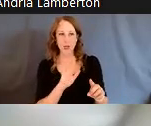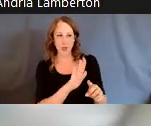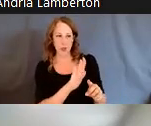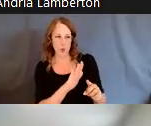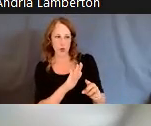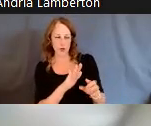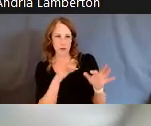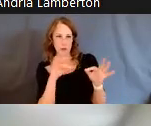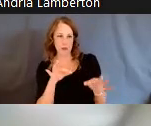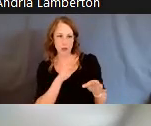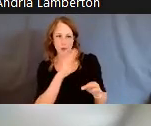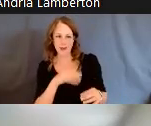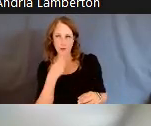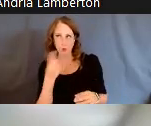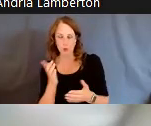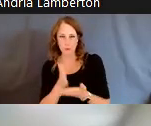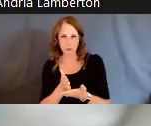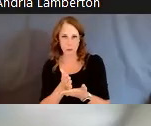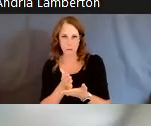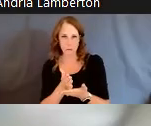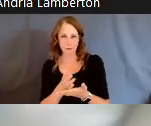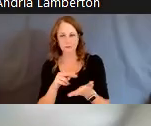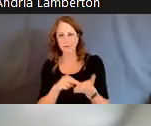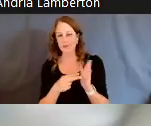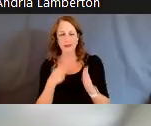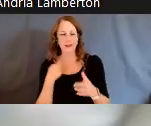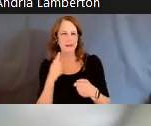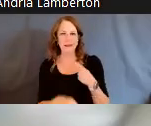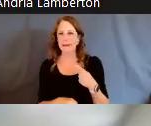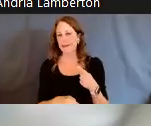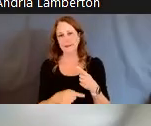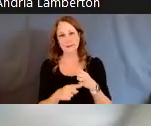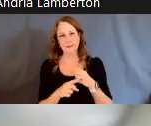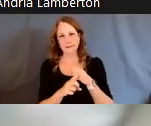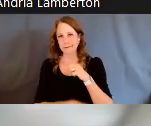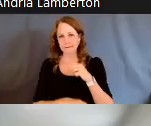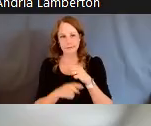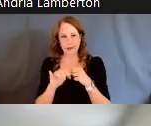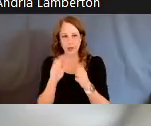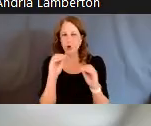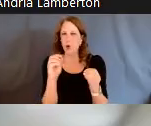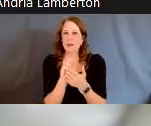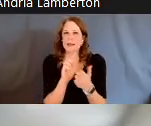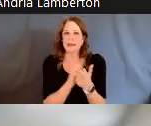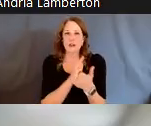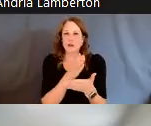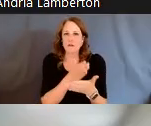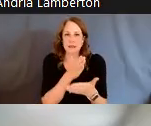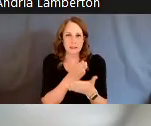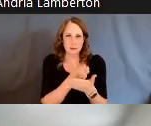you never told them to stop. Therefore, I can't find that legal harassment has been